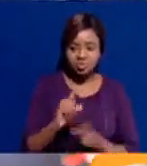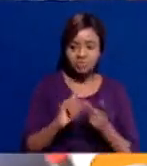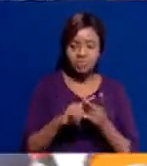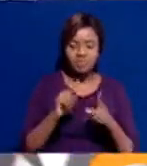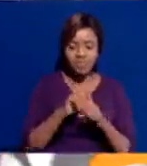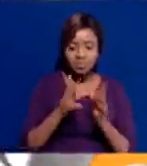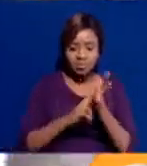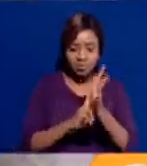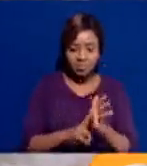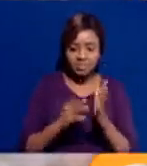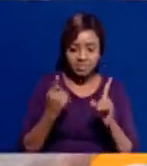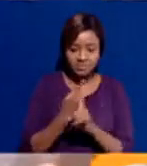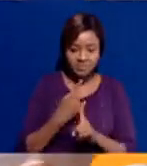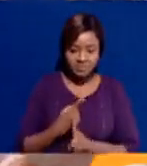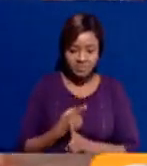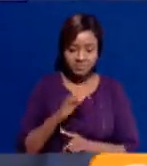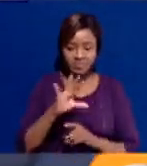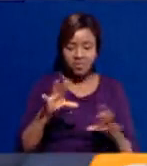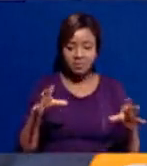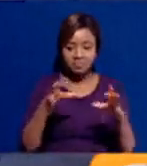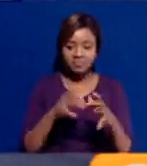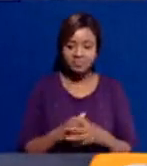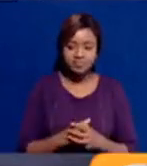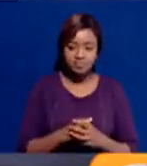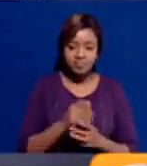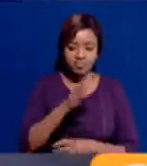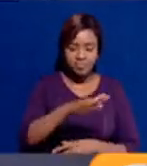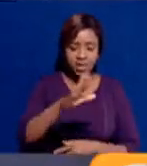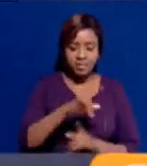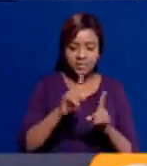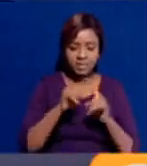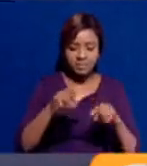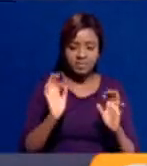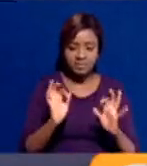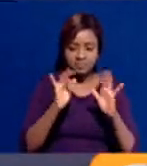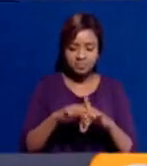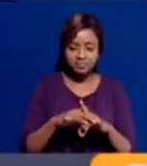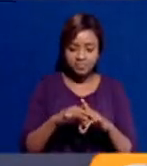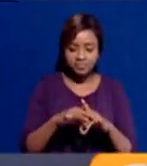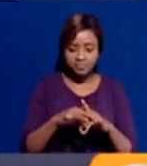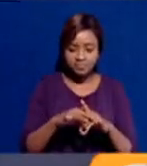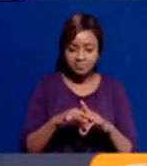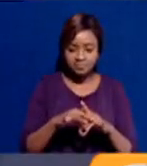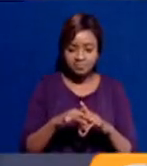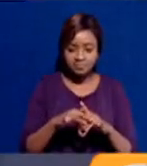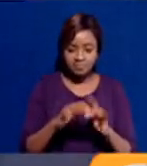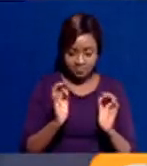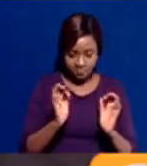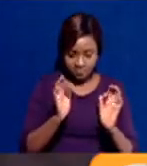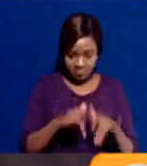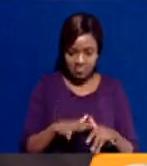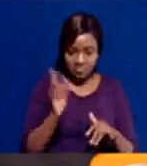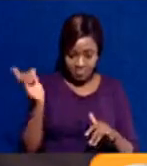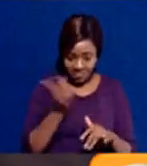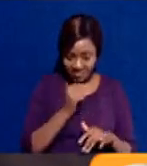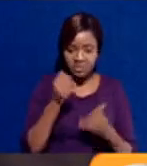and representatives of the bicameral parliament. Katika ibada hii ya shukrani, the president saying it was time to hit the road